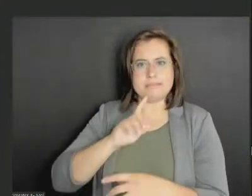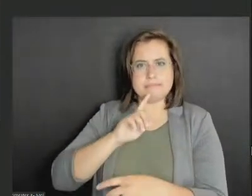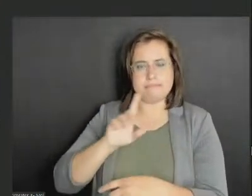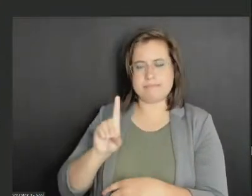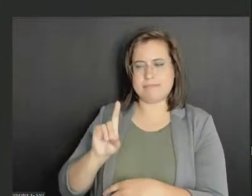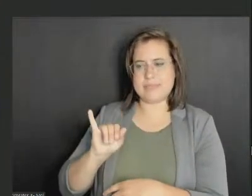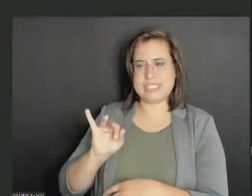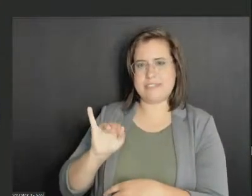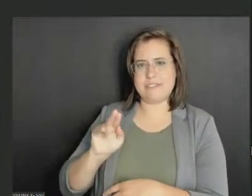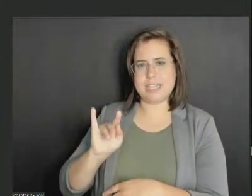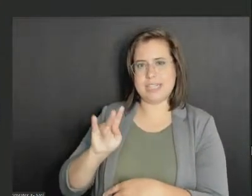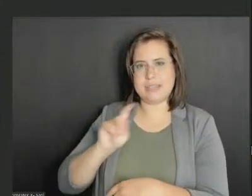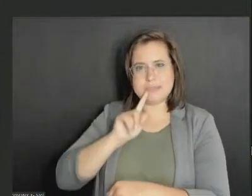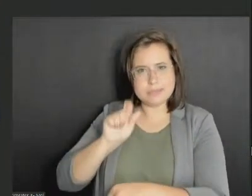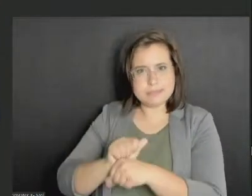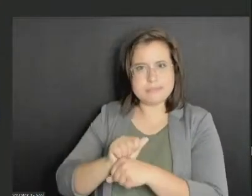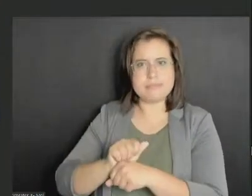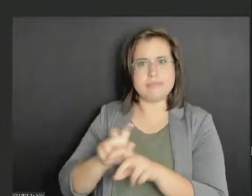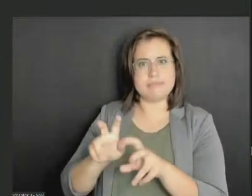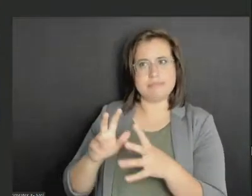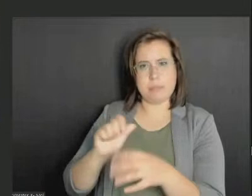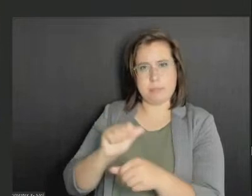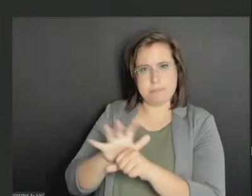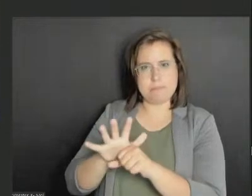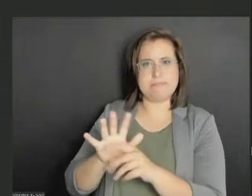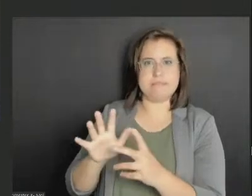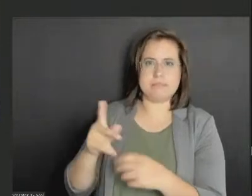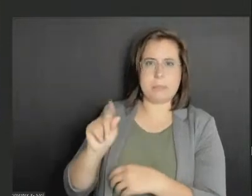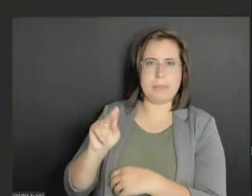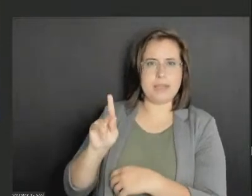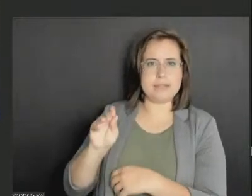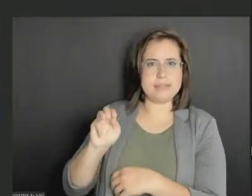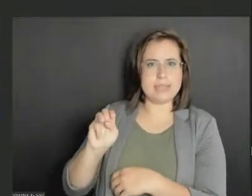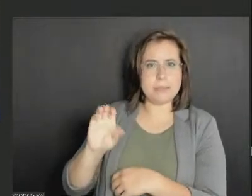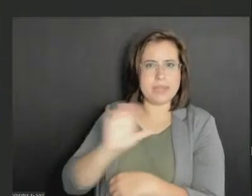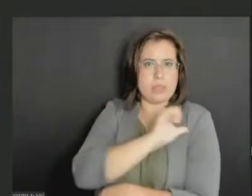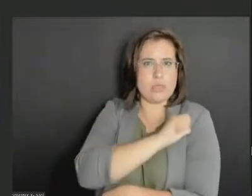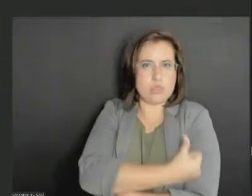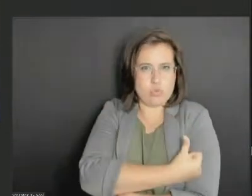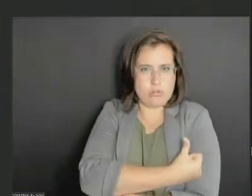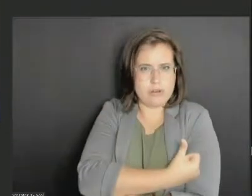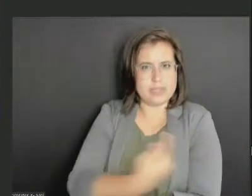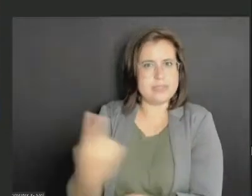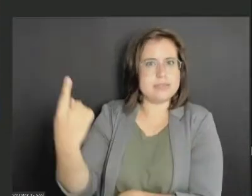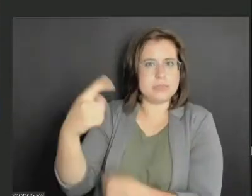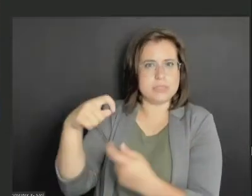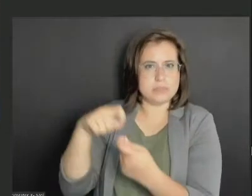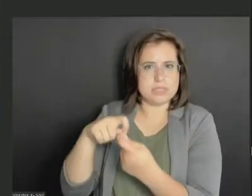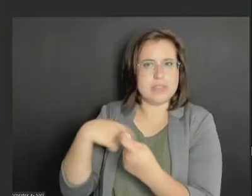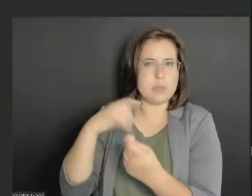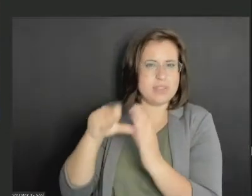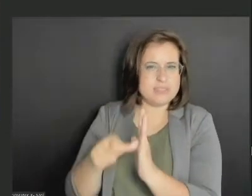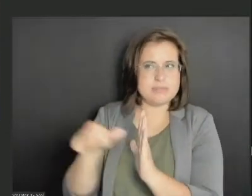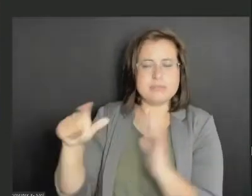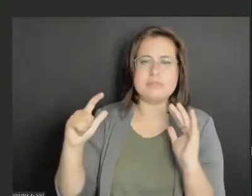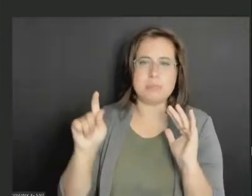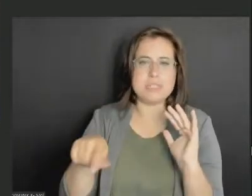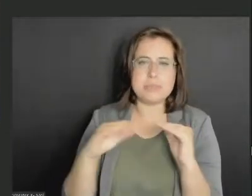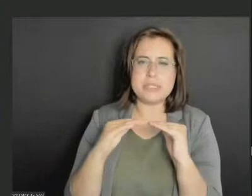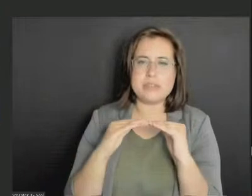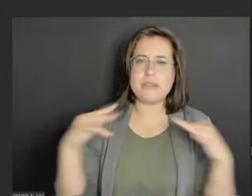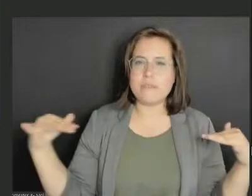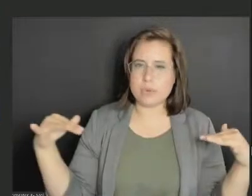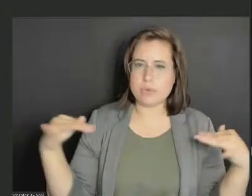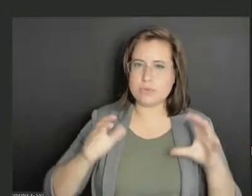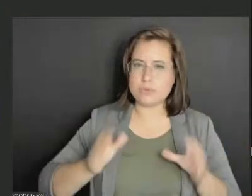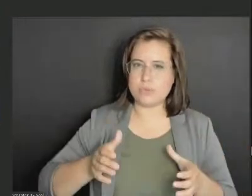think one thing that I really want to emphasize is that this needs to be a diverse group. It really needs to have expertise.